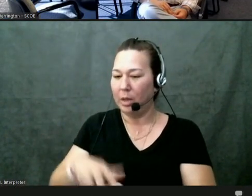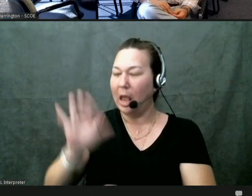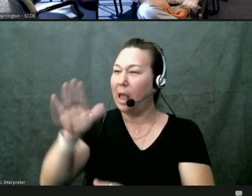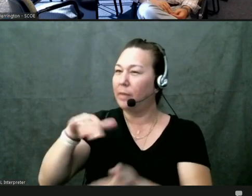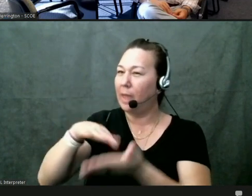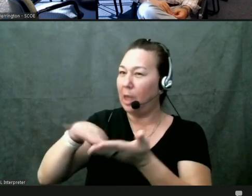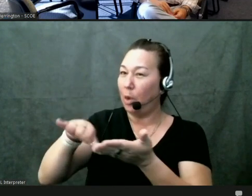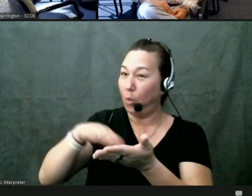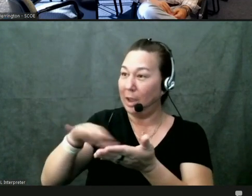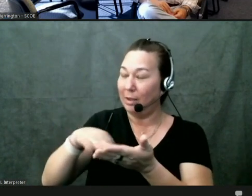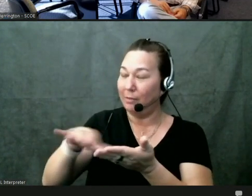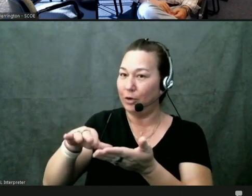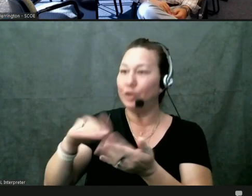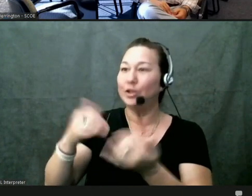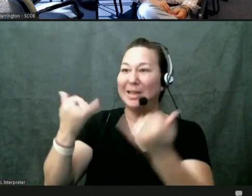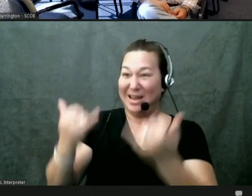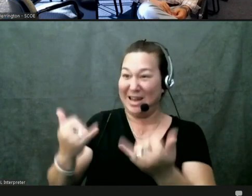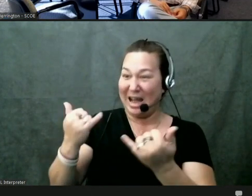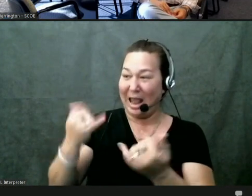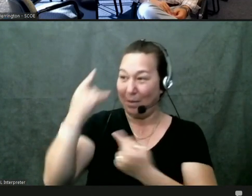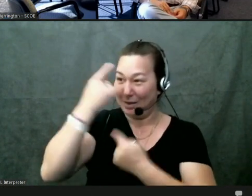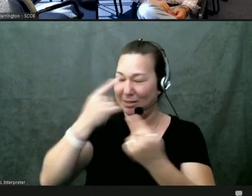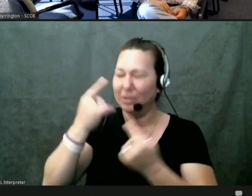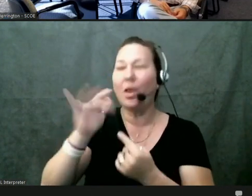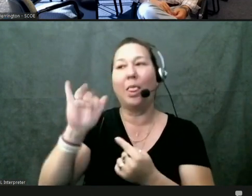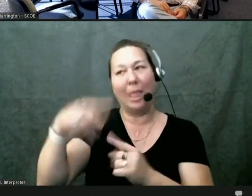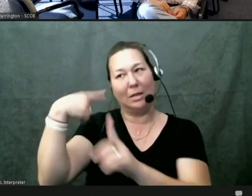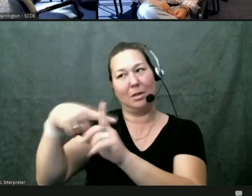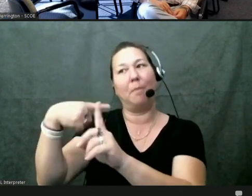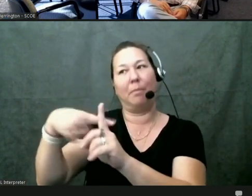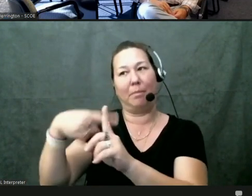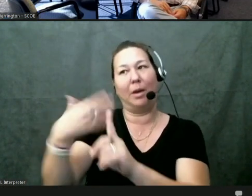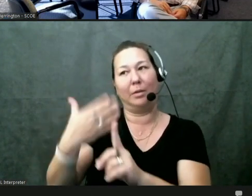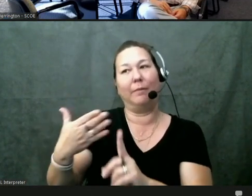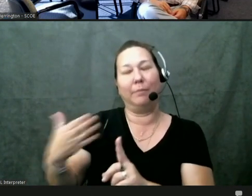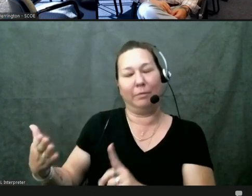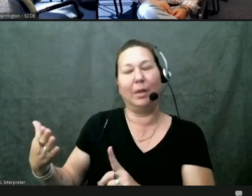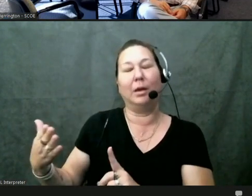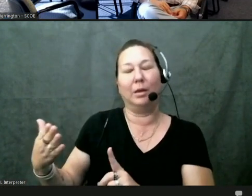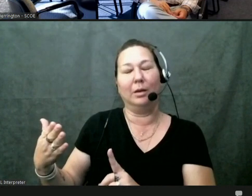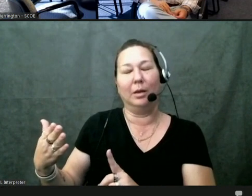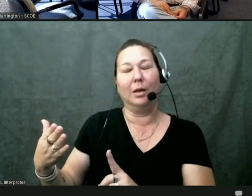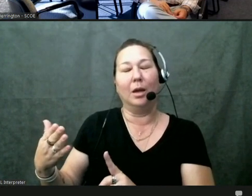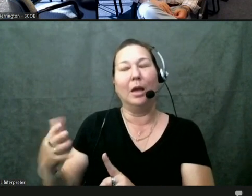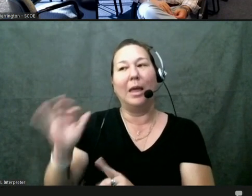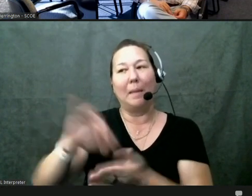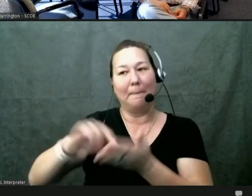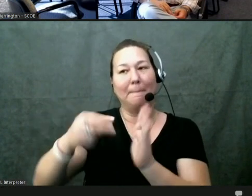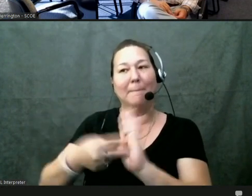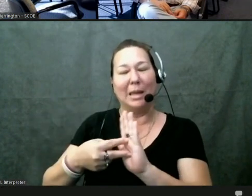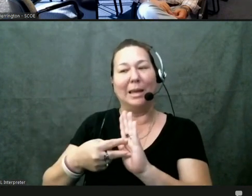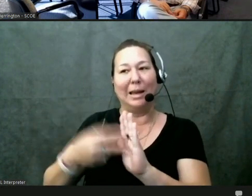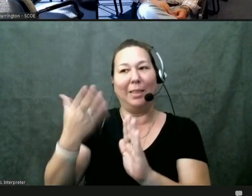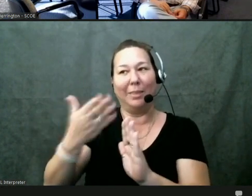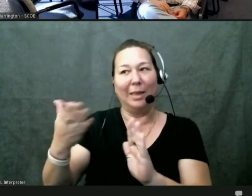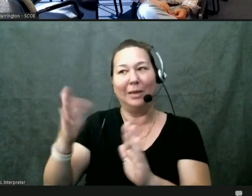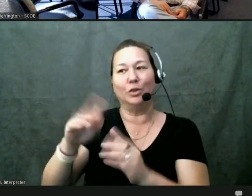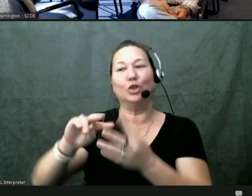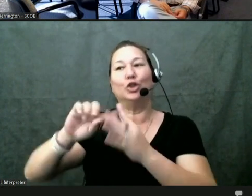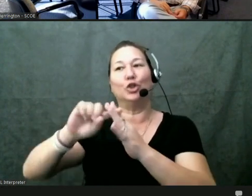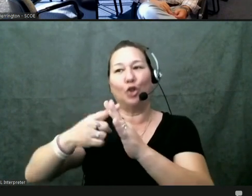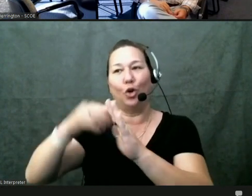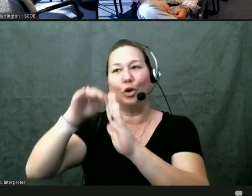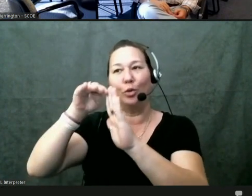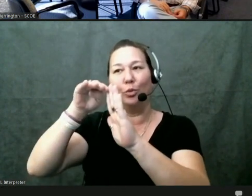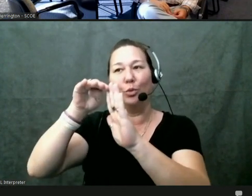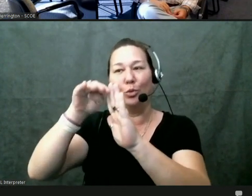sign. It means we are down to a number of cases where those can be considered. So overall, I don't think it's overstating it to say we're